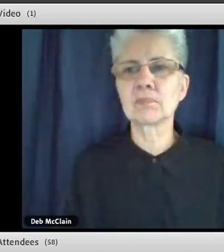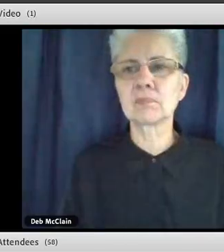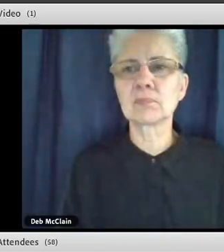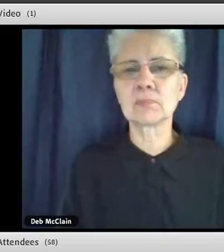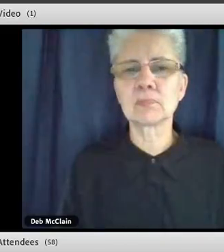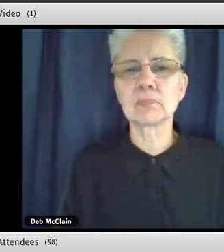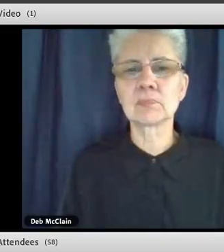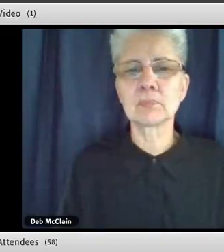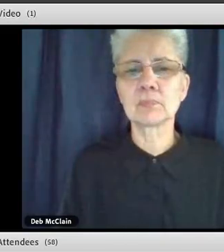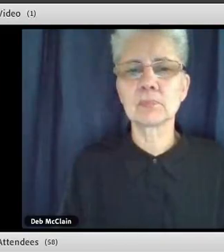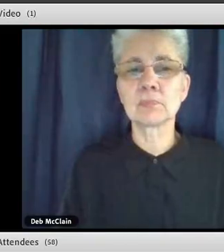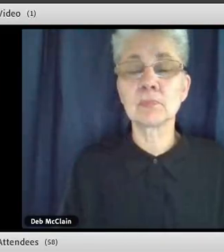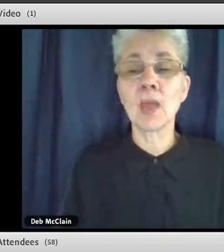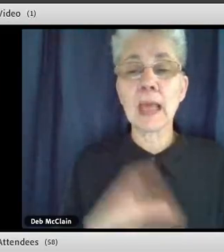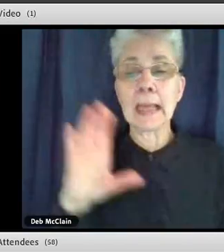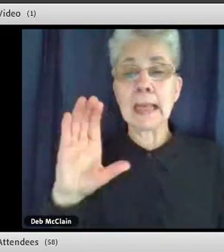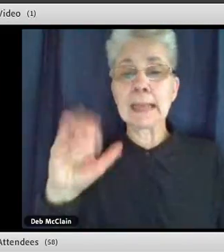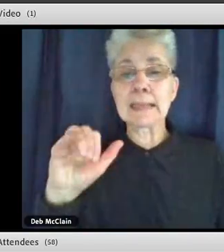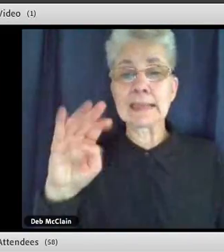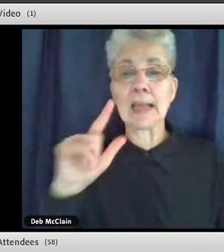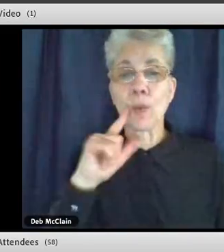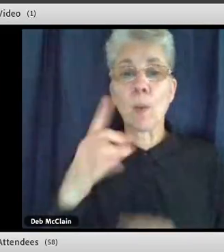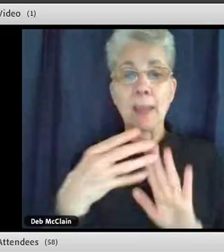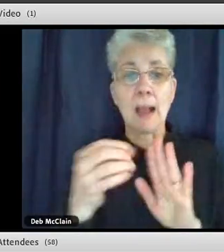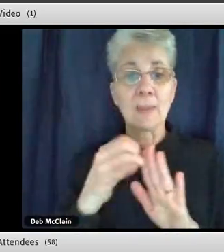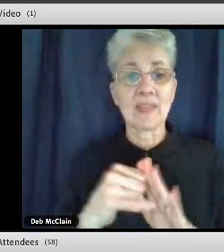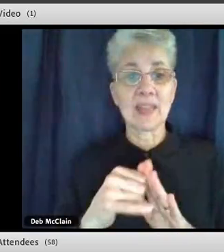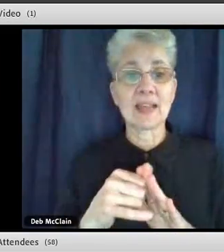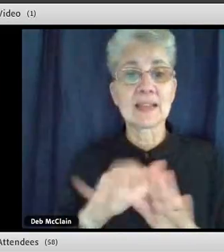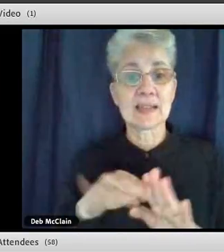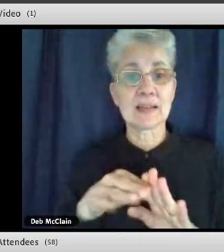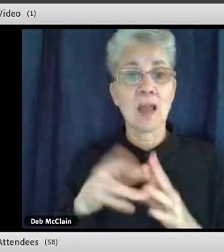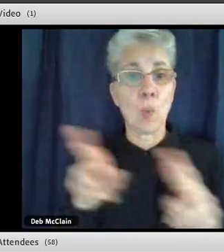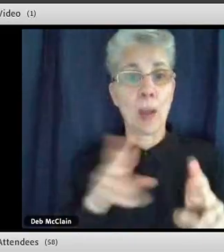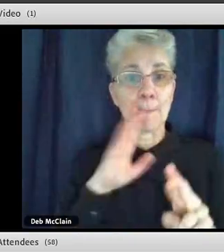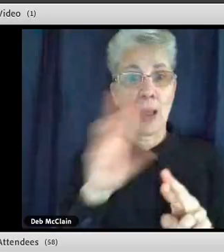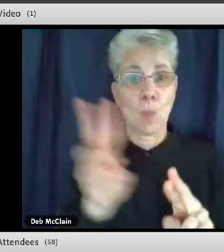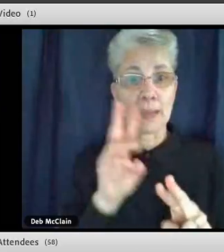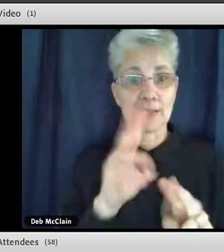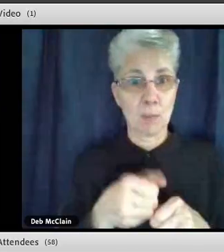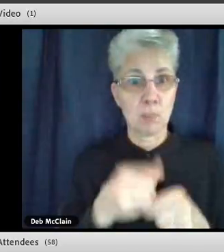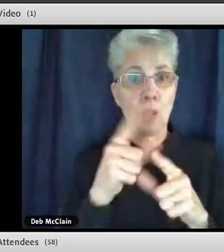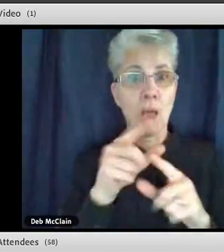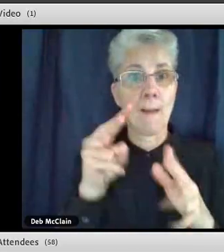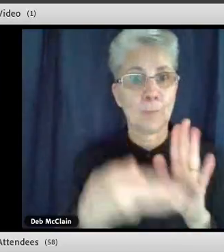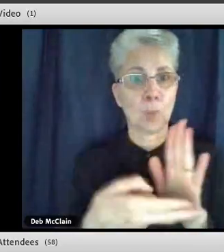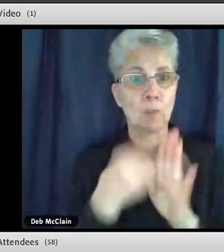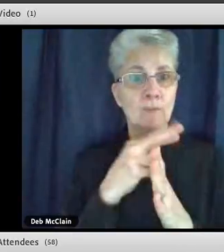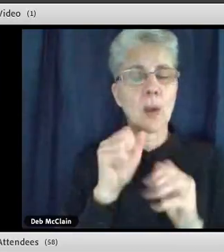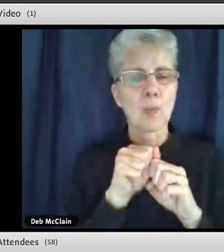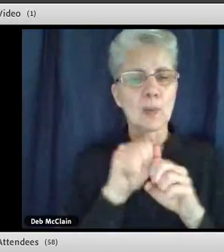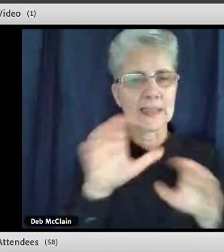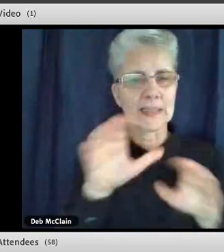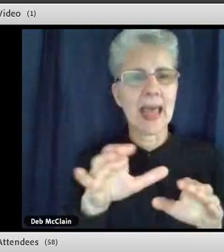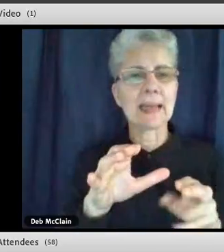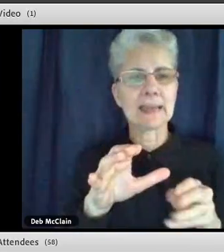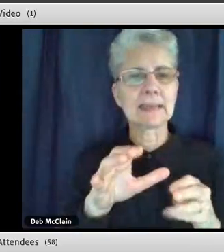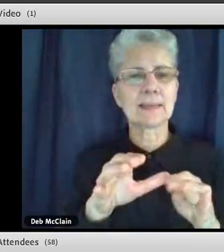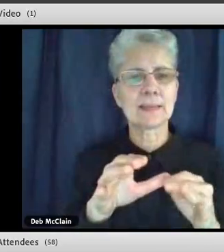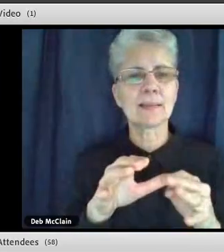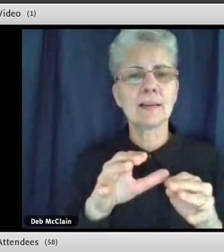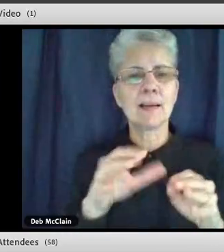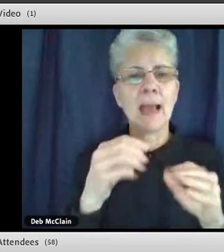And there will be a copy of this available by Wednesday, and I will send out an exit email to all of you